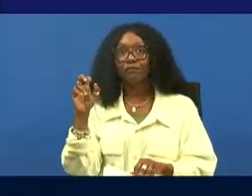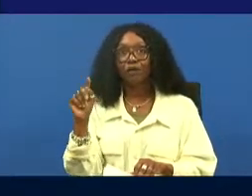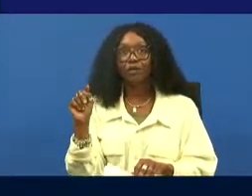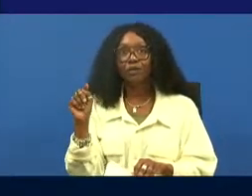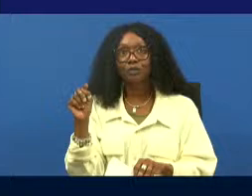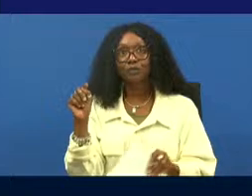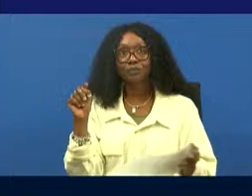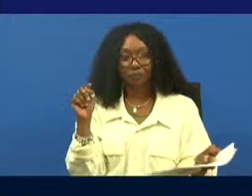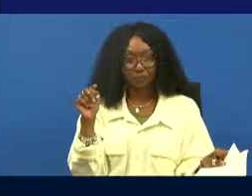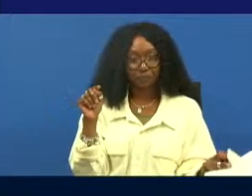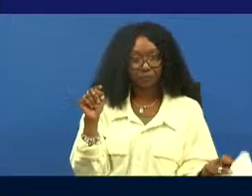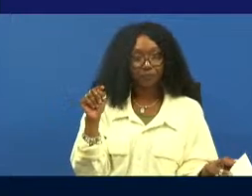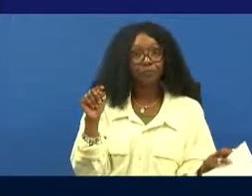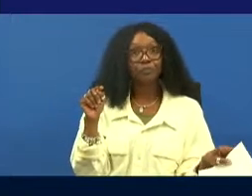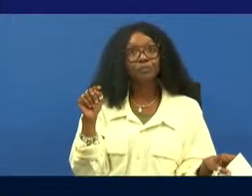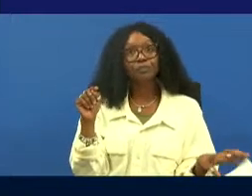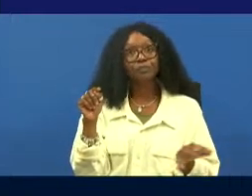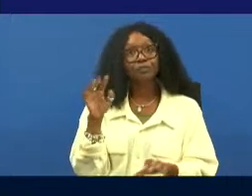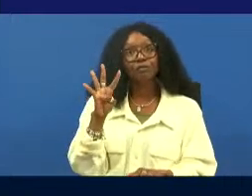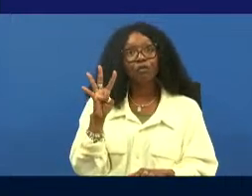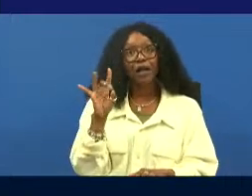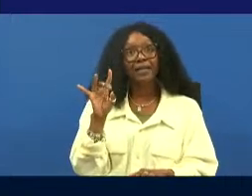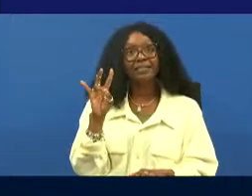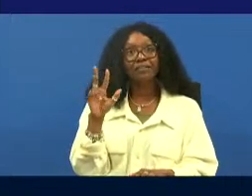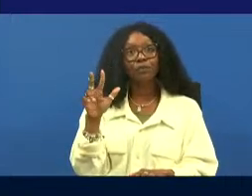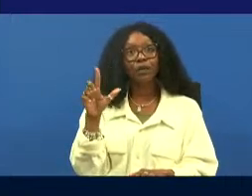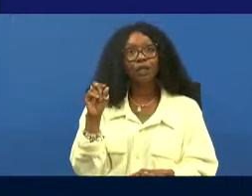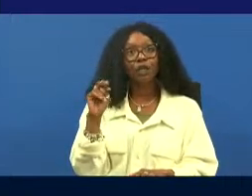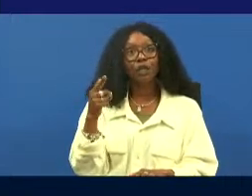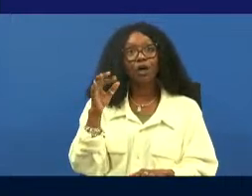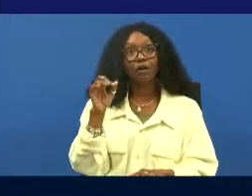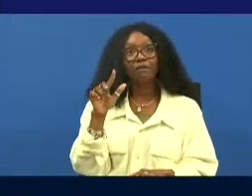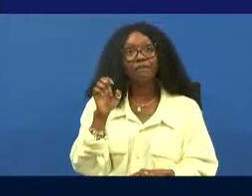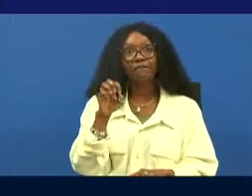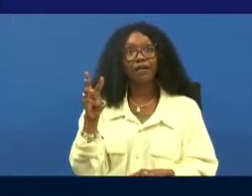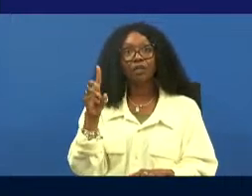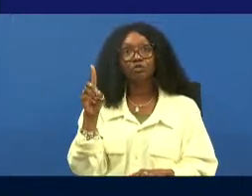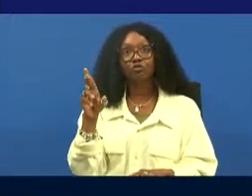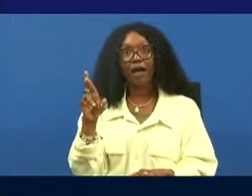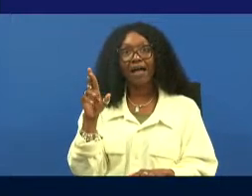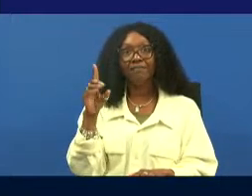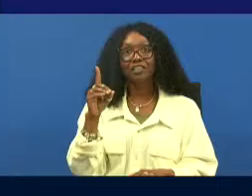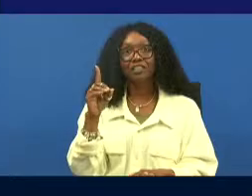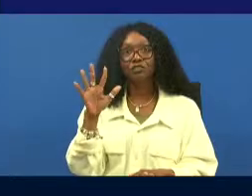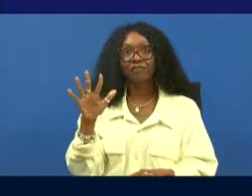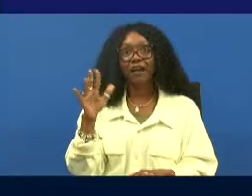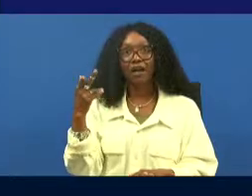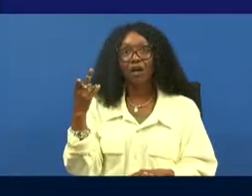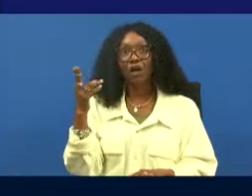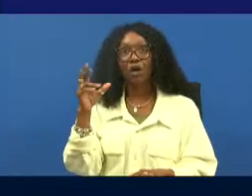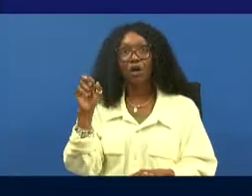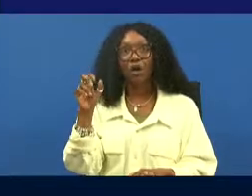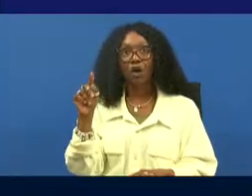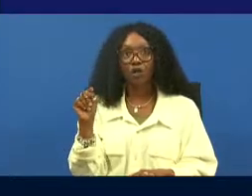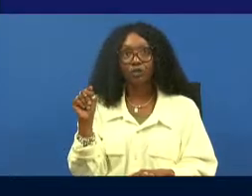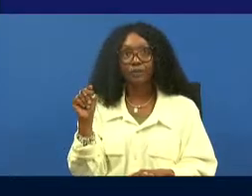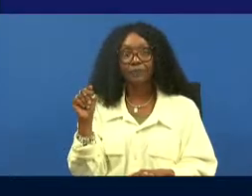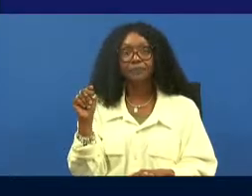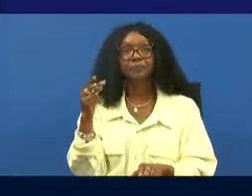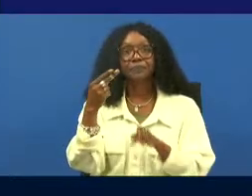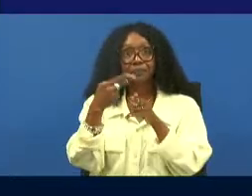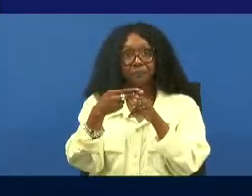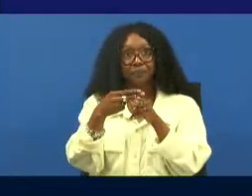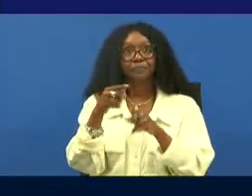E. Randall Jr. et al., 4873 Longfellow Drive, Council District 5, Hearst. Number 7, Katie Charlotte